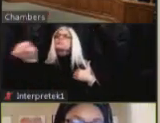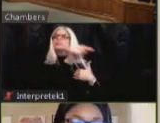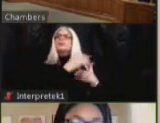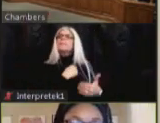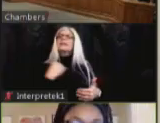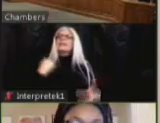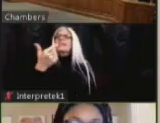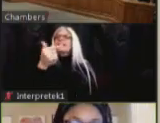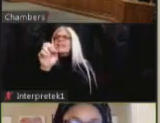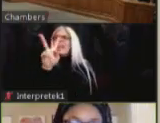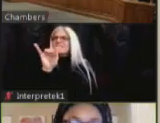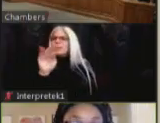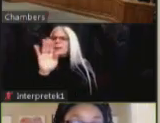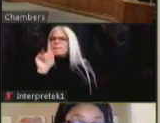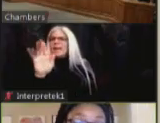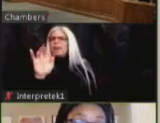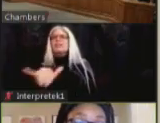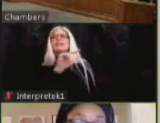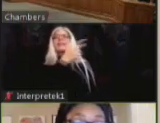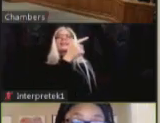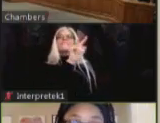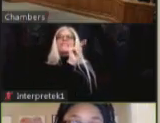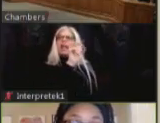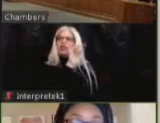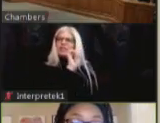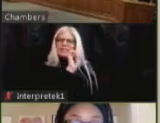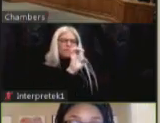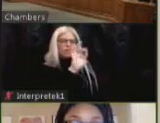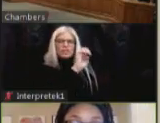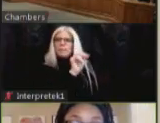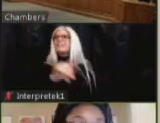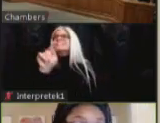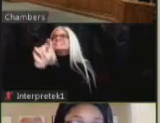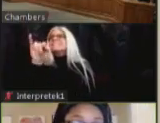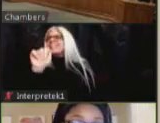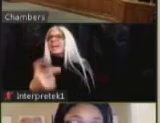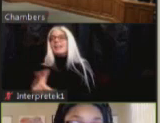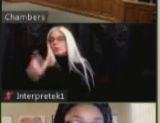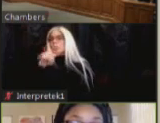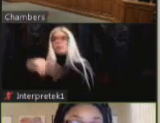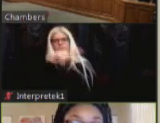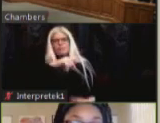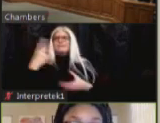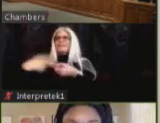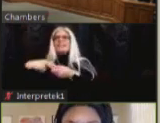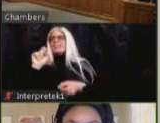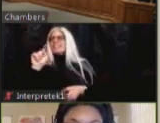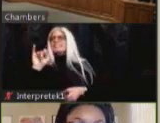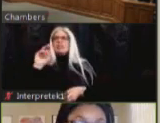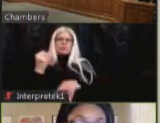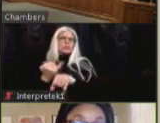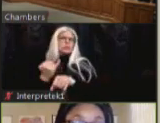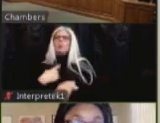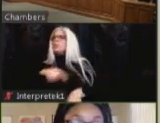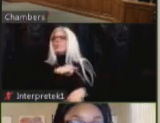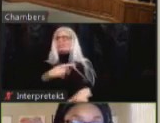Freeman, and also Tina Certain, who were a part of the Lectio Institute with us. So we'll be definitely happy to attend in